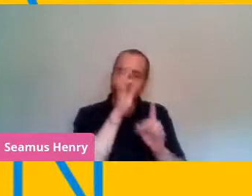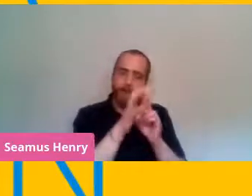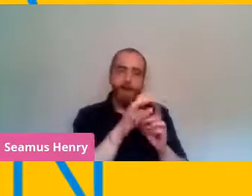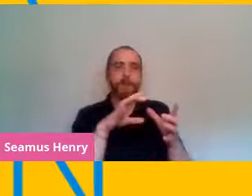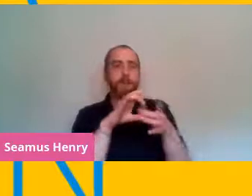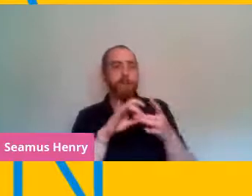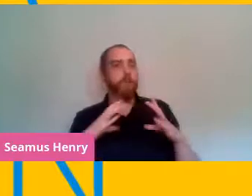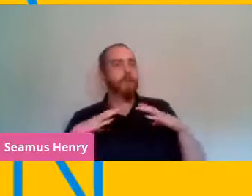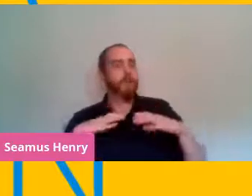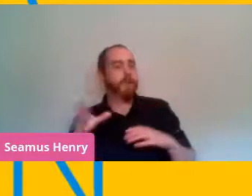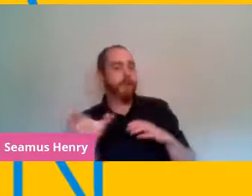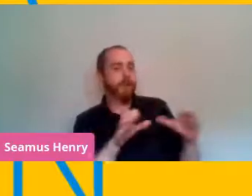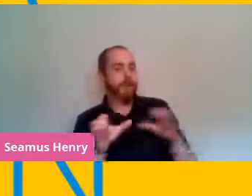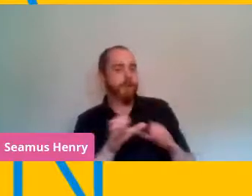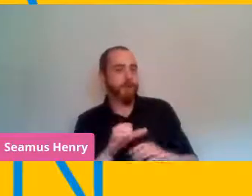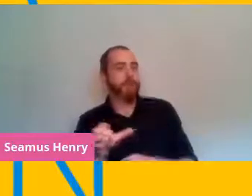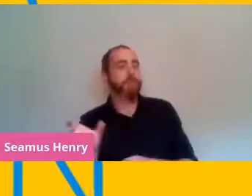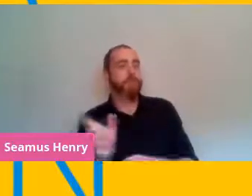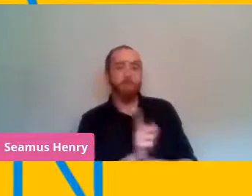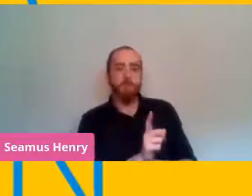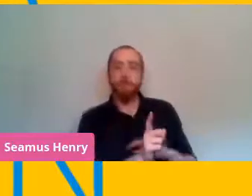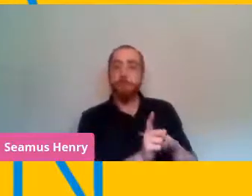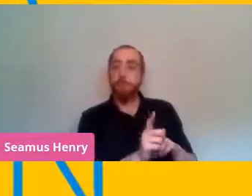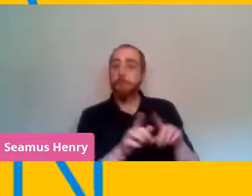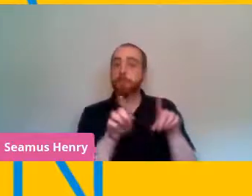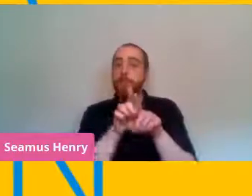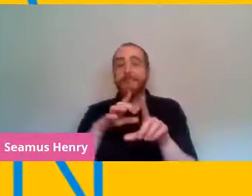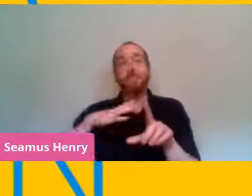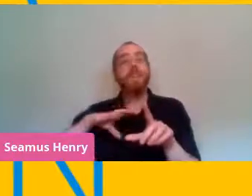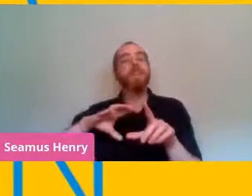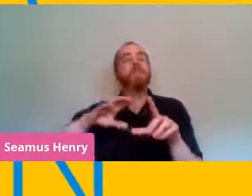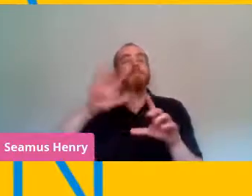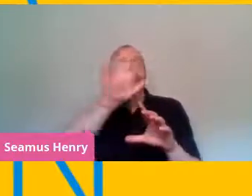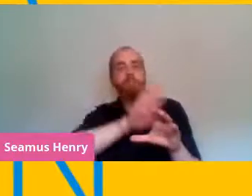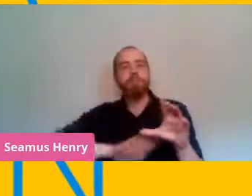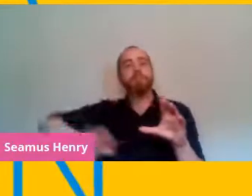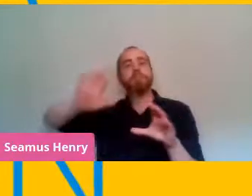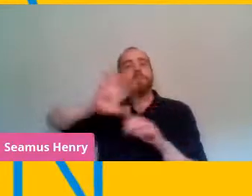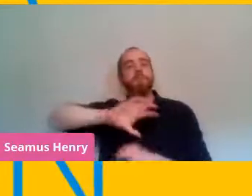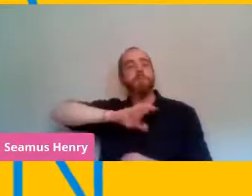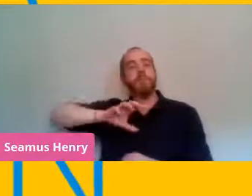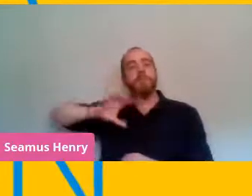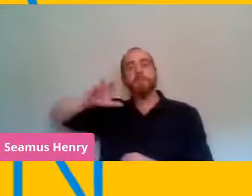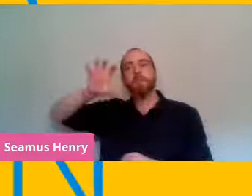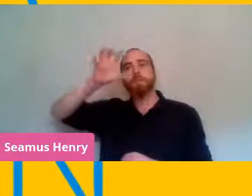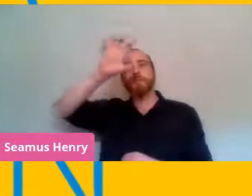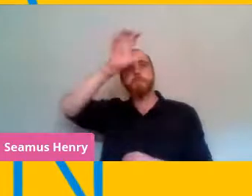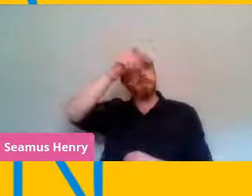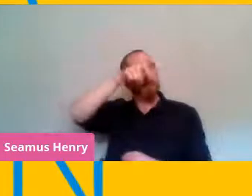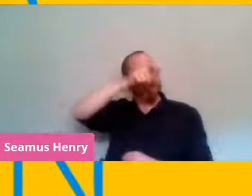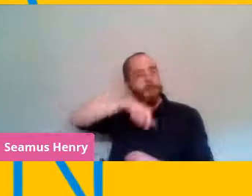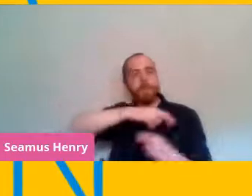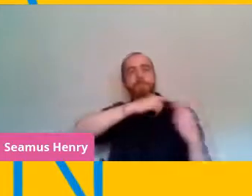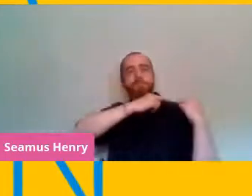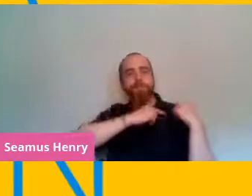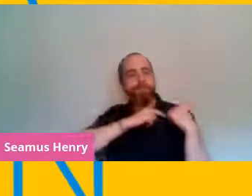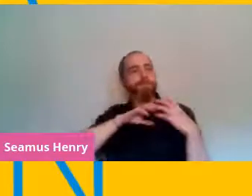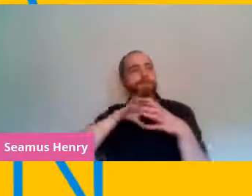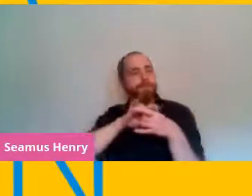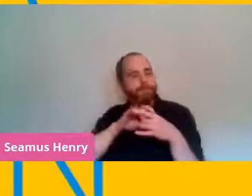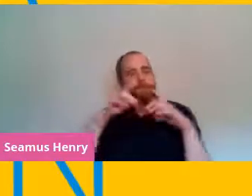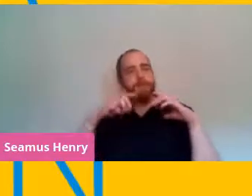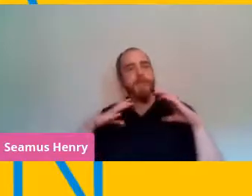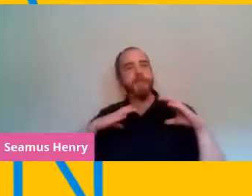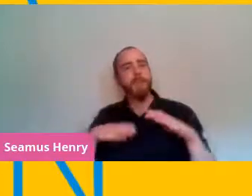level anti-casualization people too, and we're calling for that as well. We also really need to be talking to members of other unions.